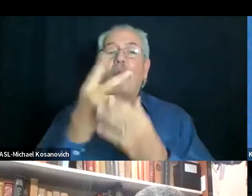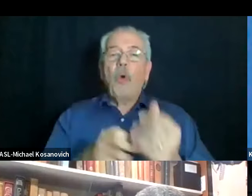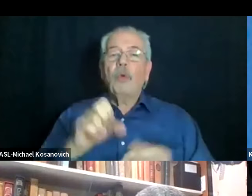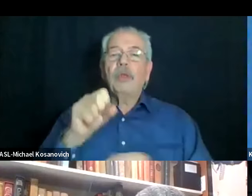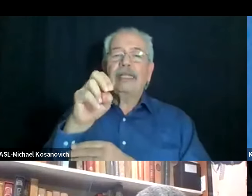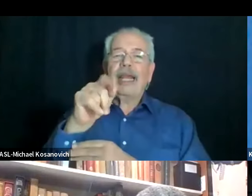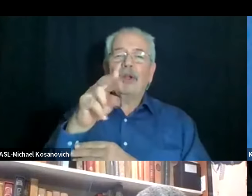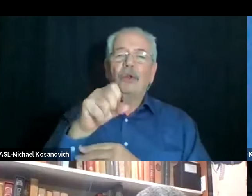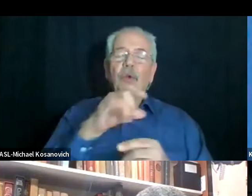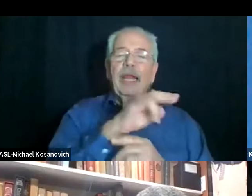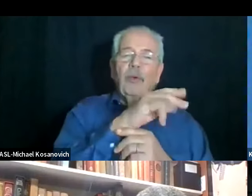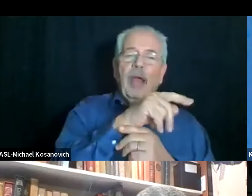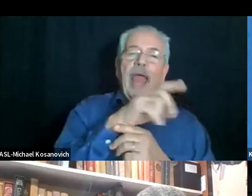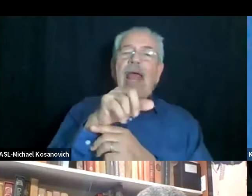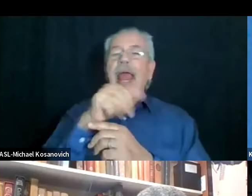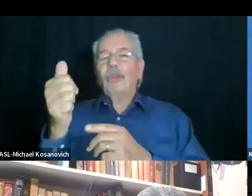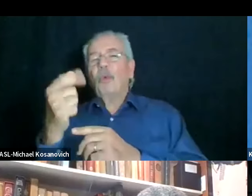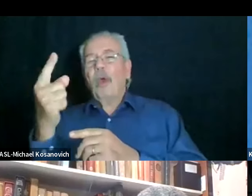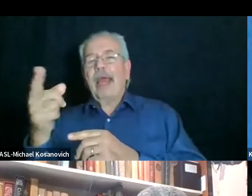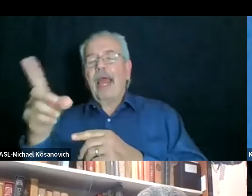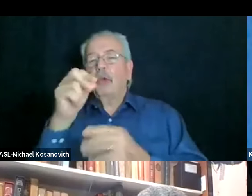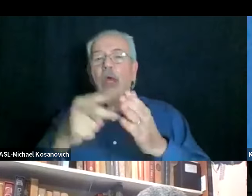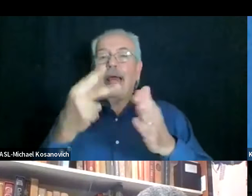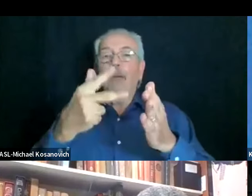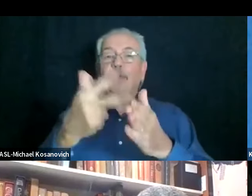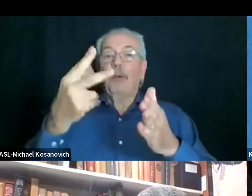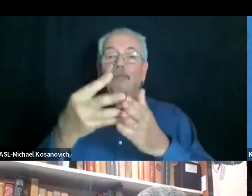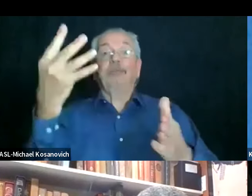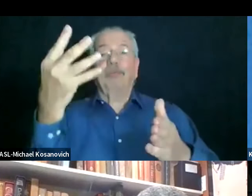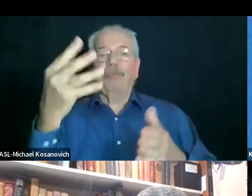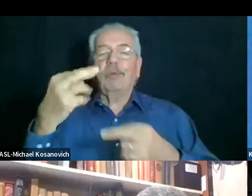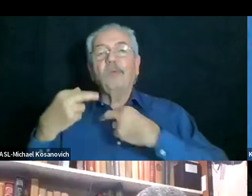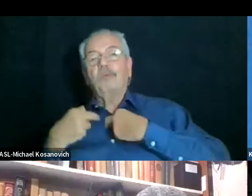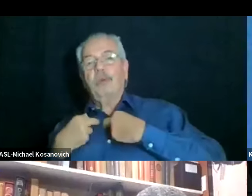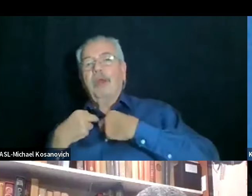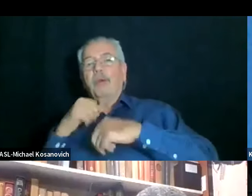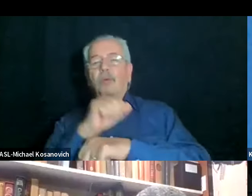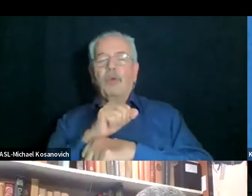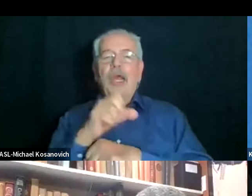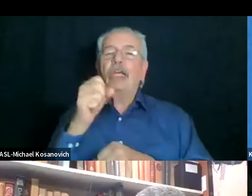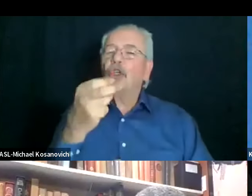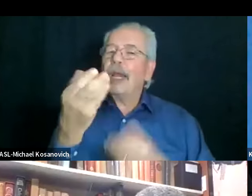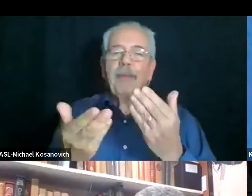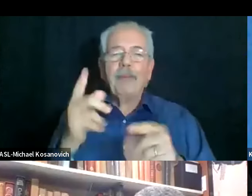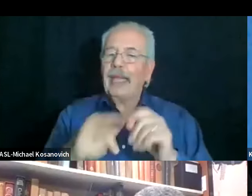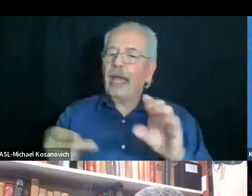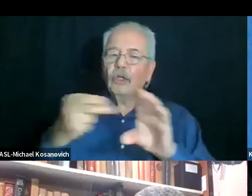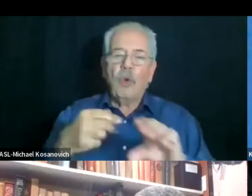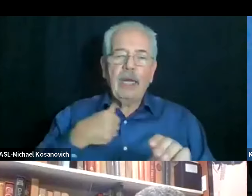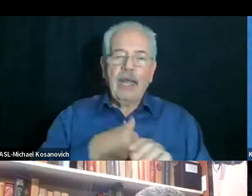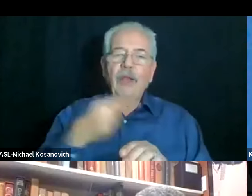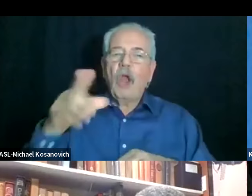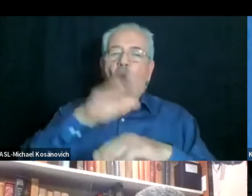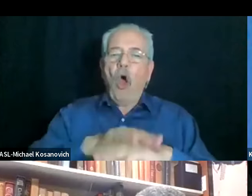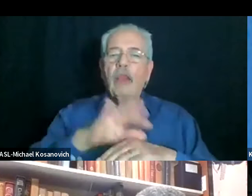Dingra and Representative Orwell are doing double, triple, quadruple duty. So she may not be able to join us because I believe she's on the